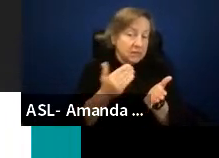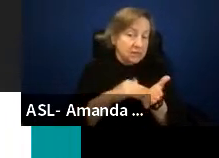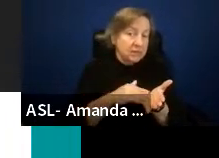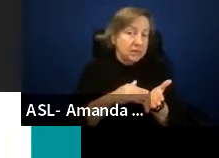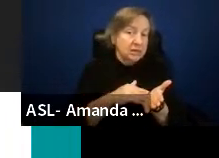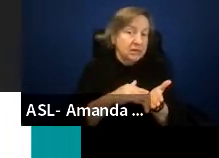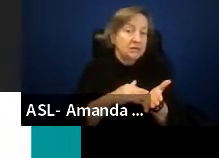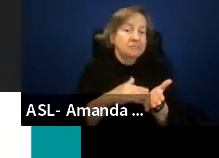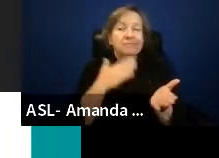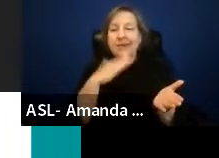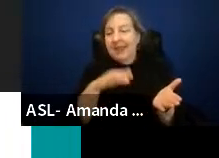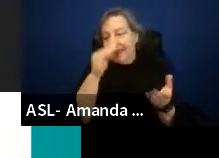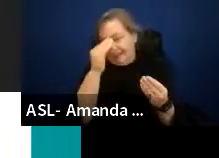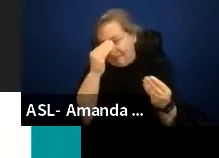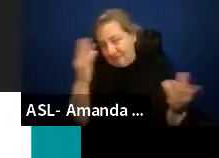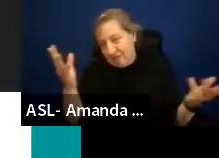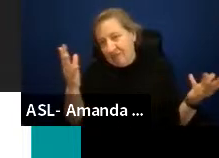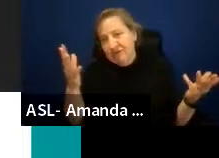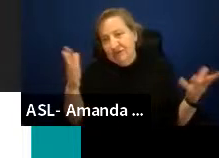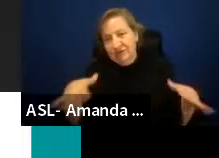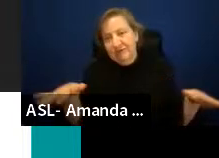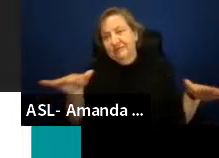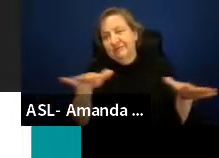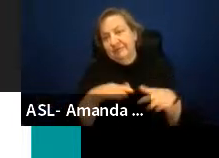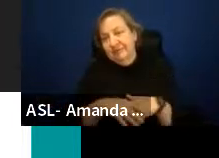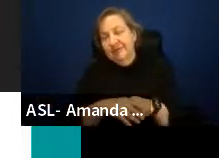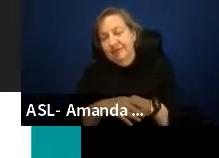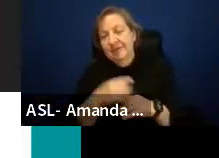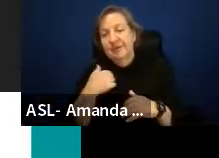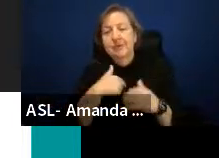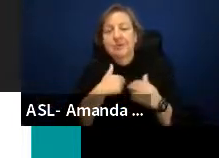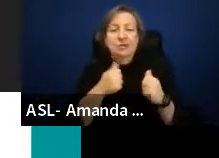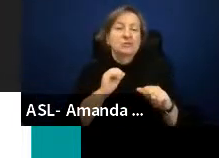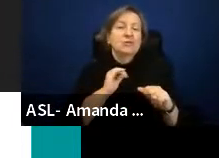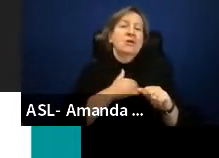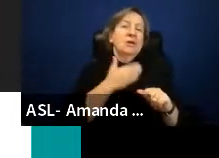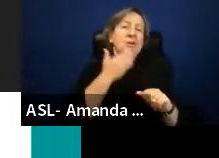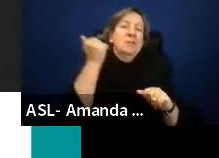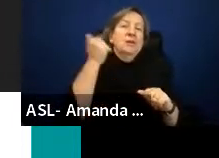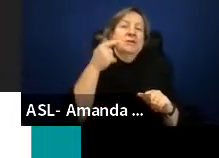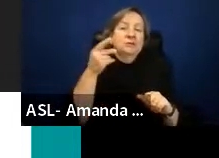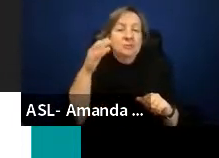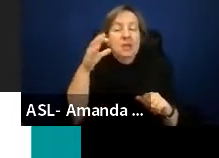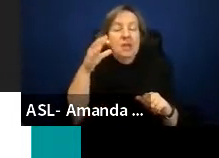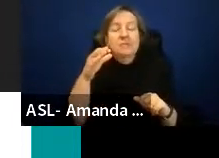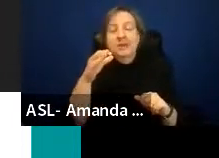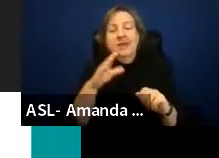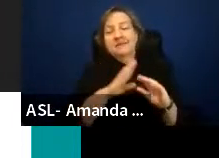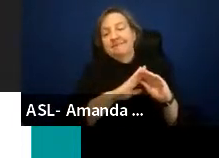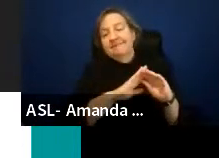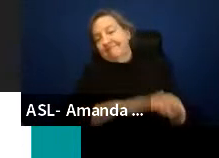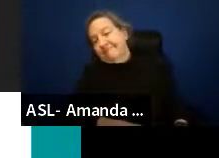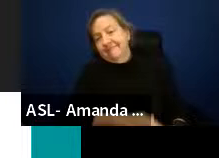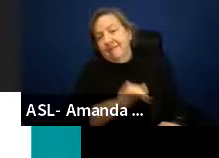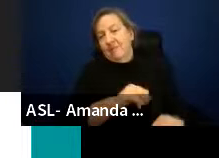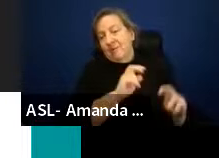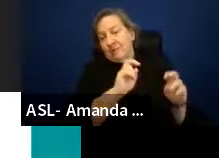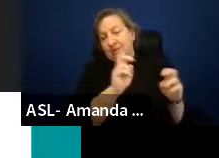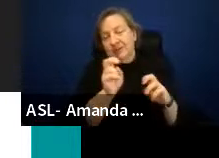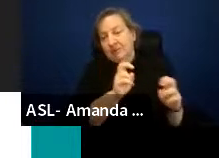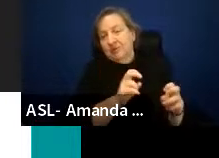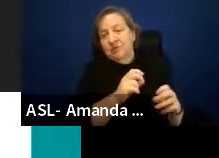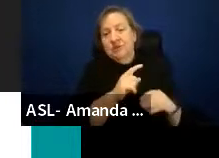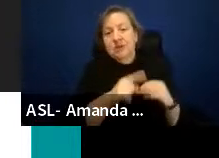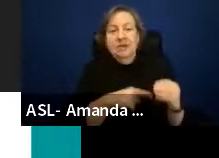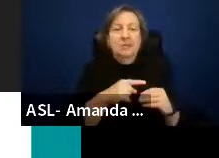bad information that's out there. And we tried our best to publicly knock down some of these issues